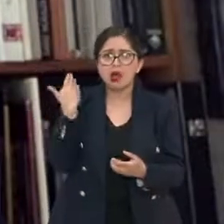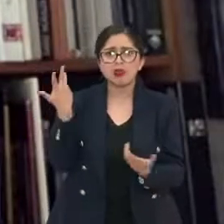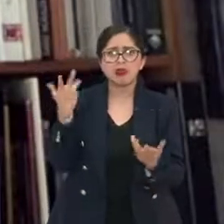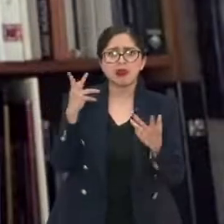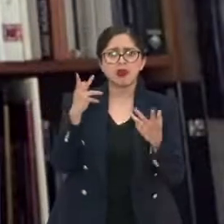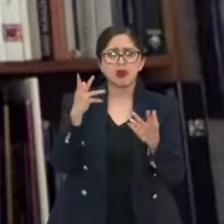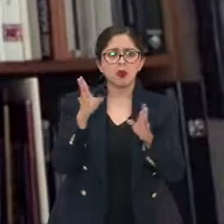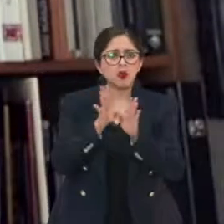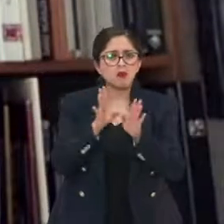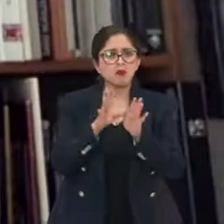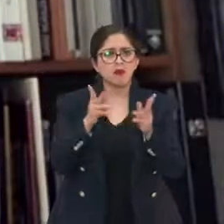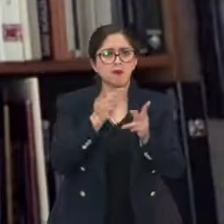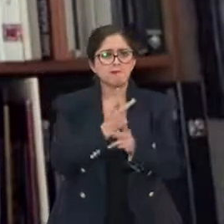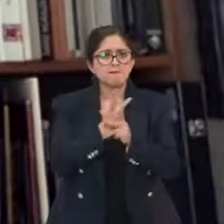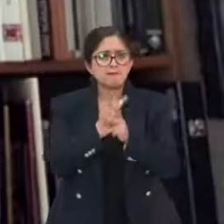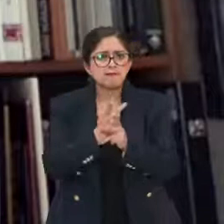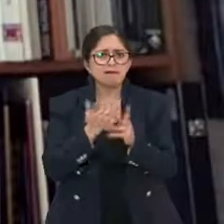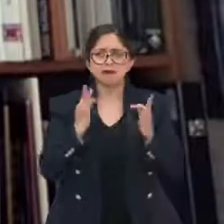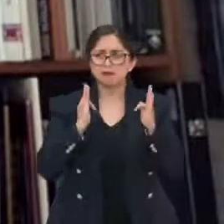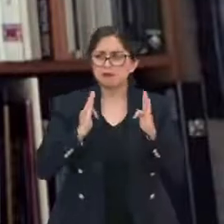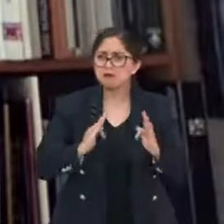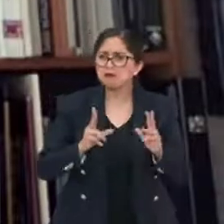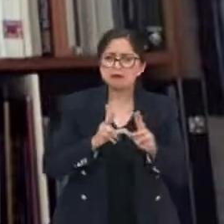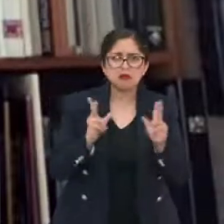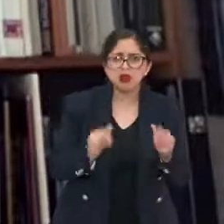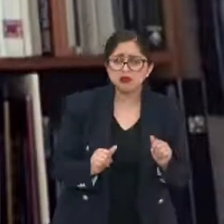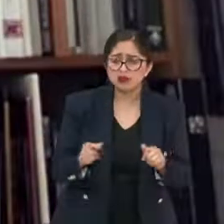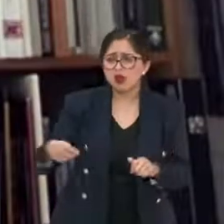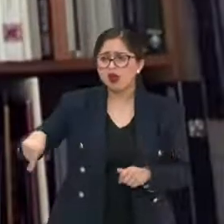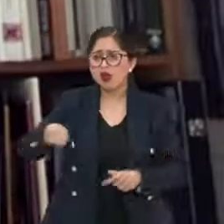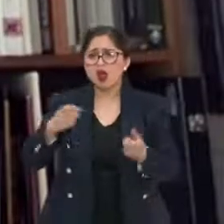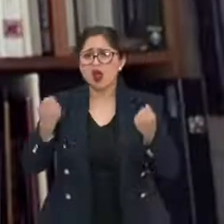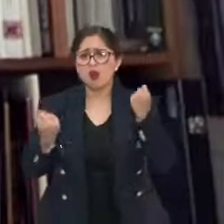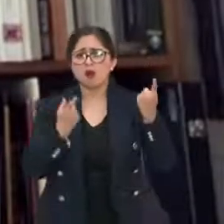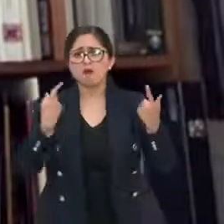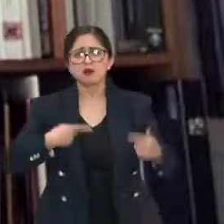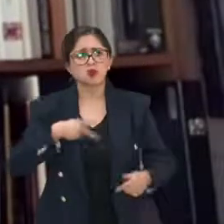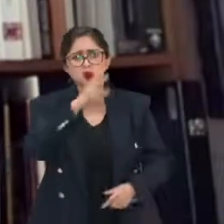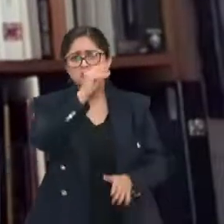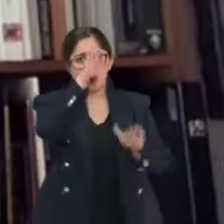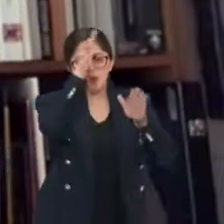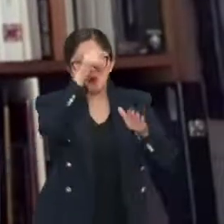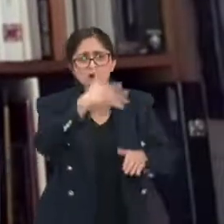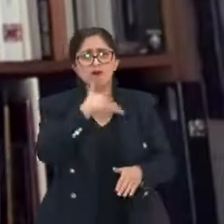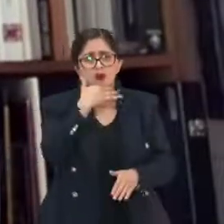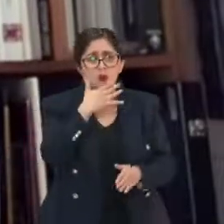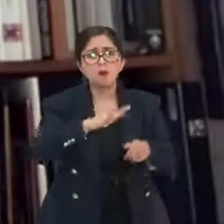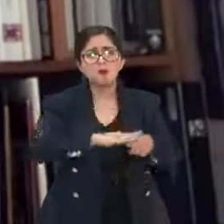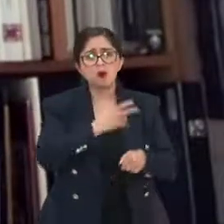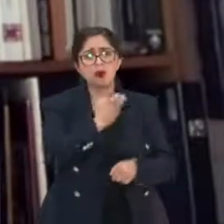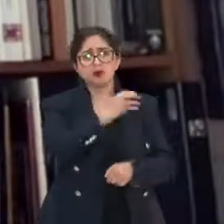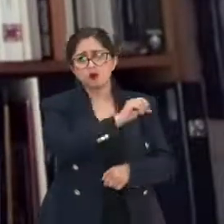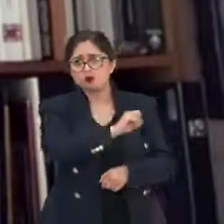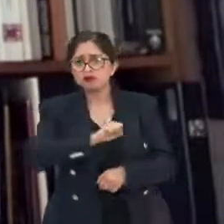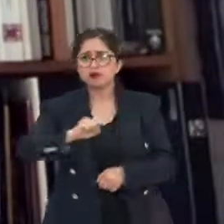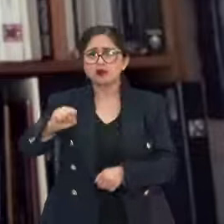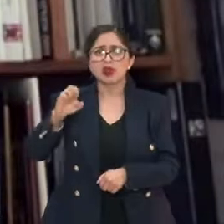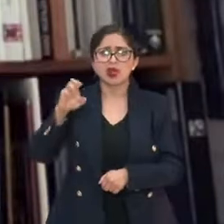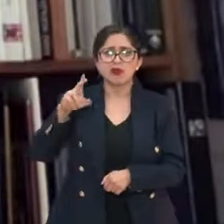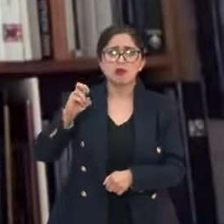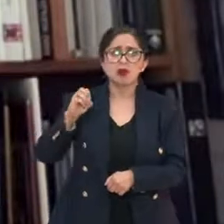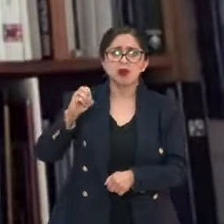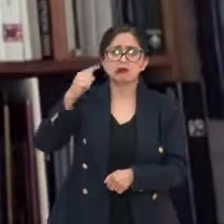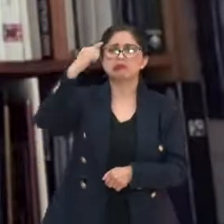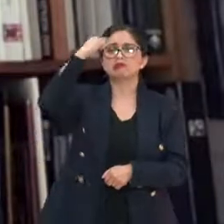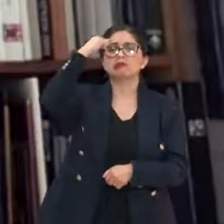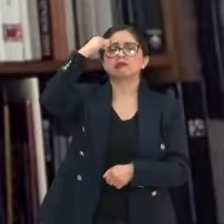days of resistance, the country expressed that they were not in agreement to that fraud, which